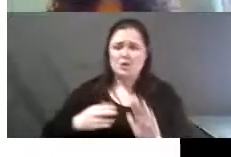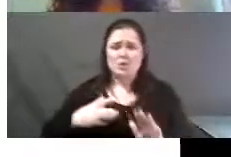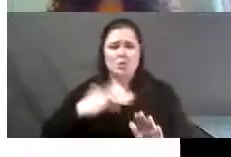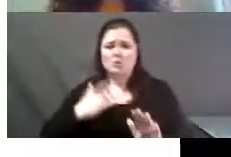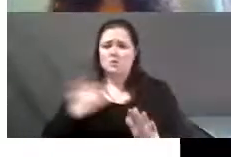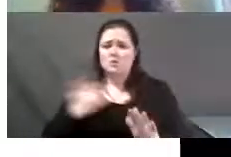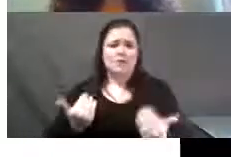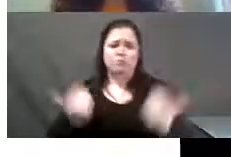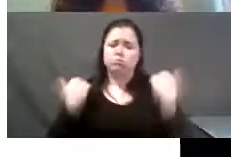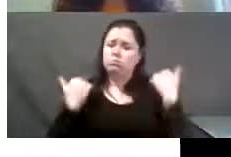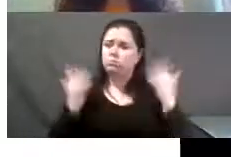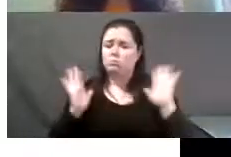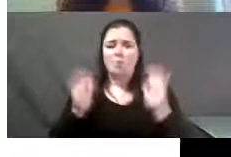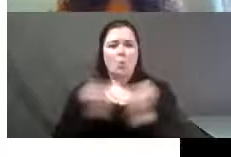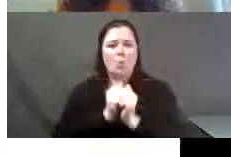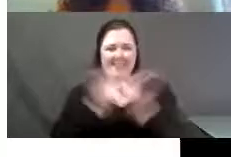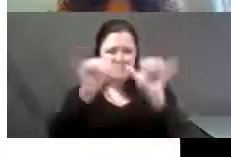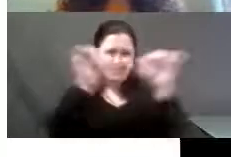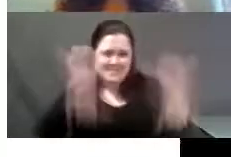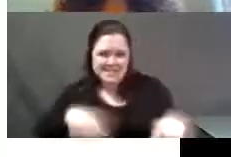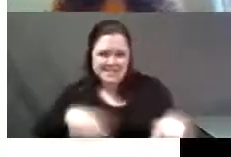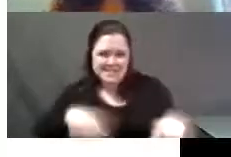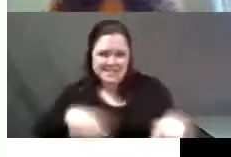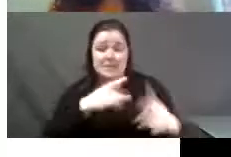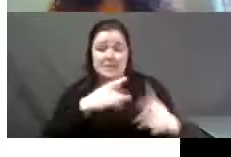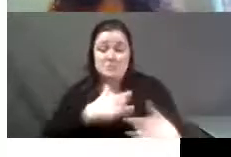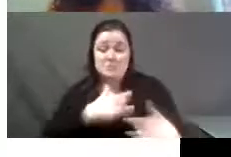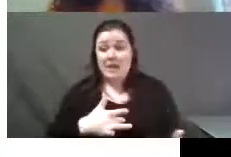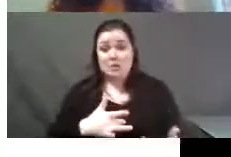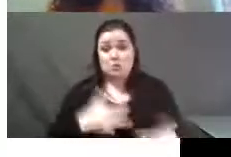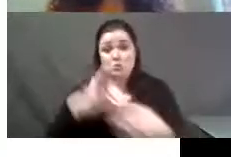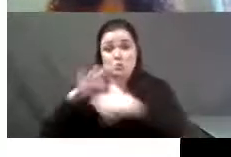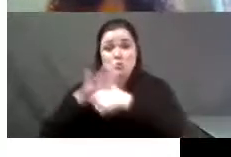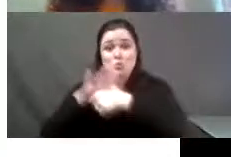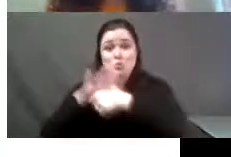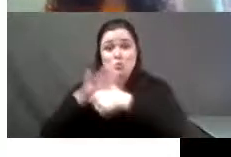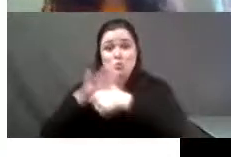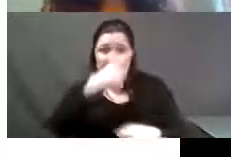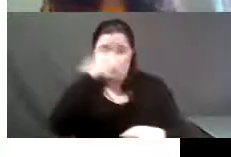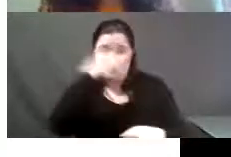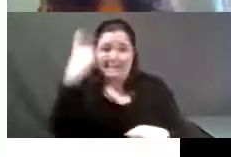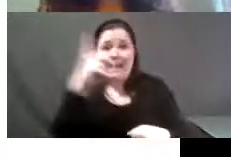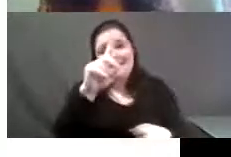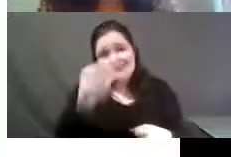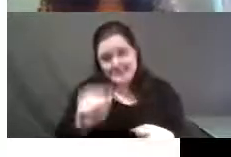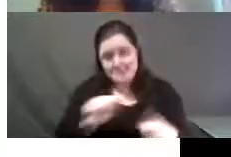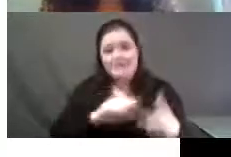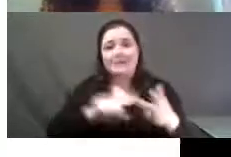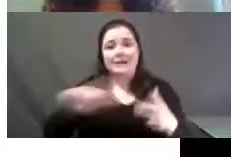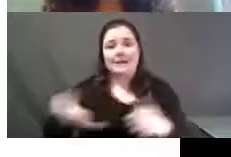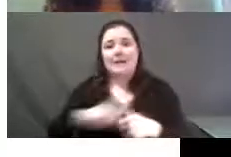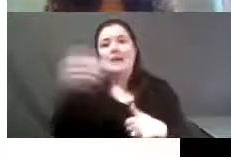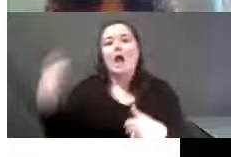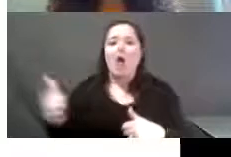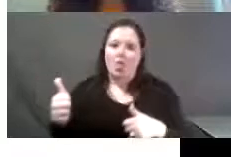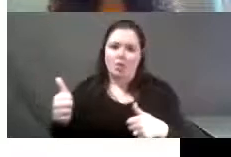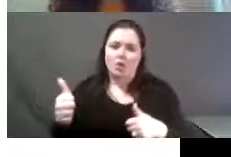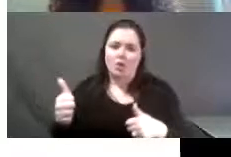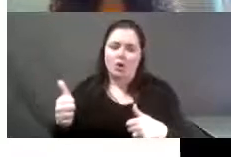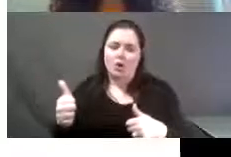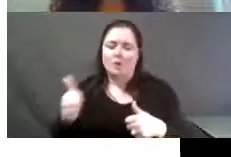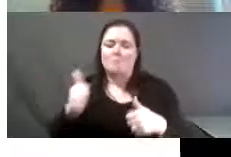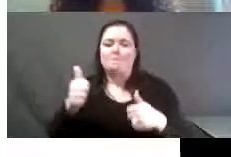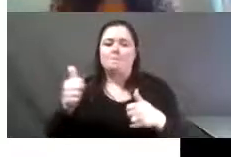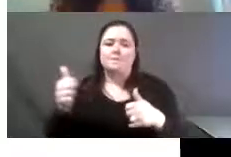these systems that historically have suppressed Black, disability, and other BIPOC and historically marginalized